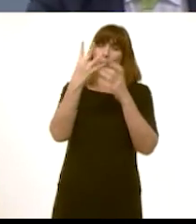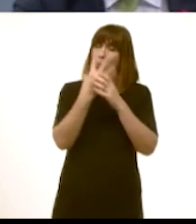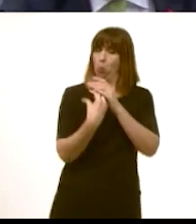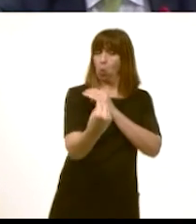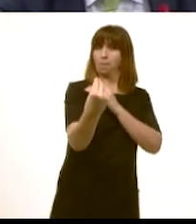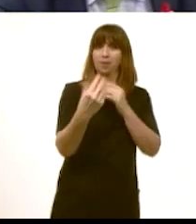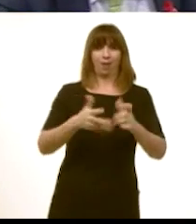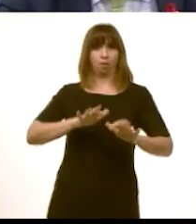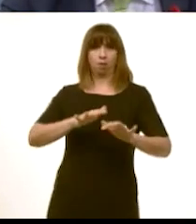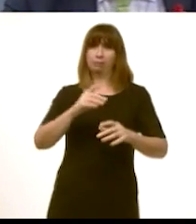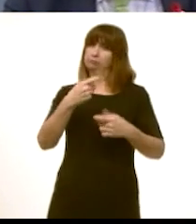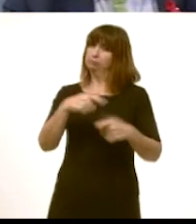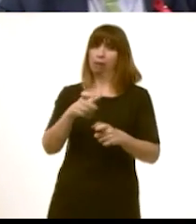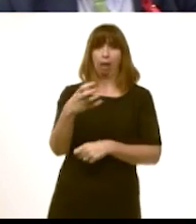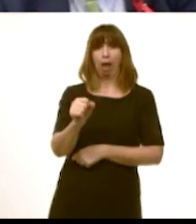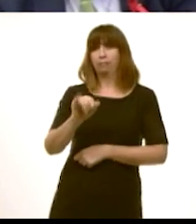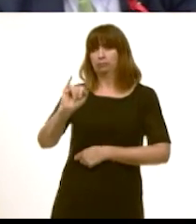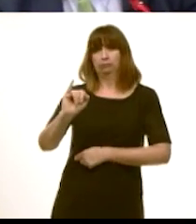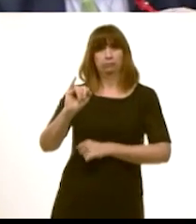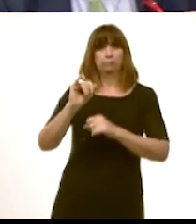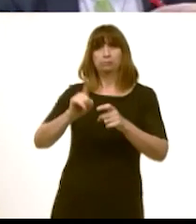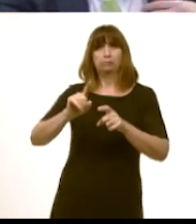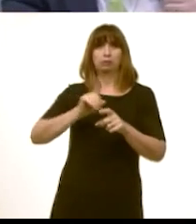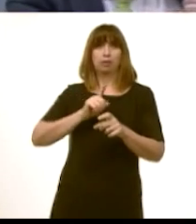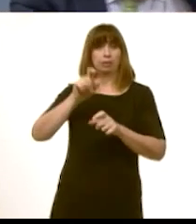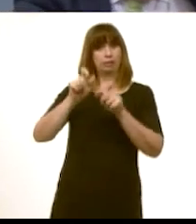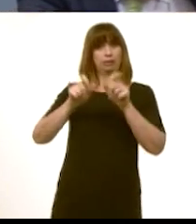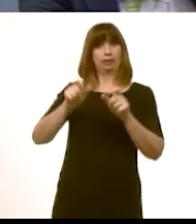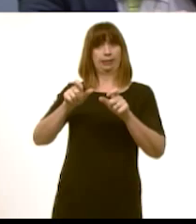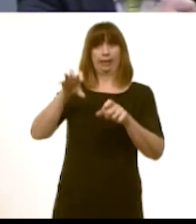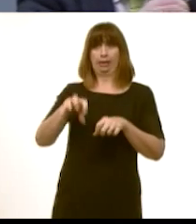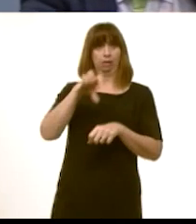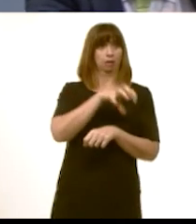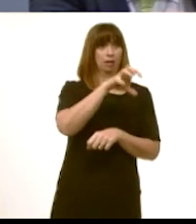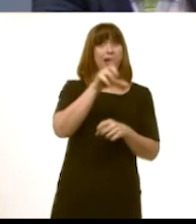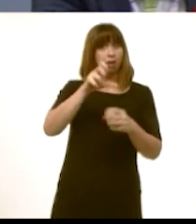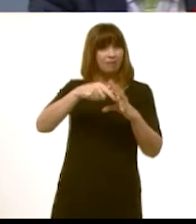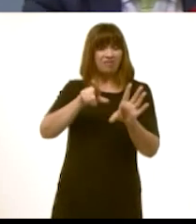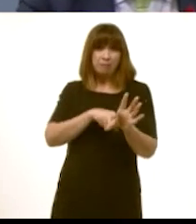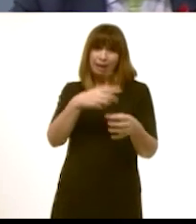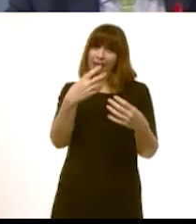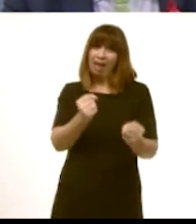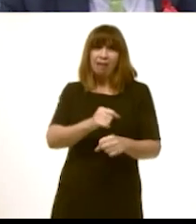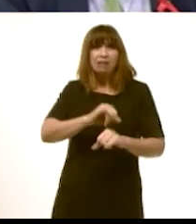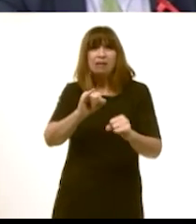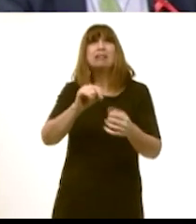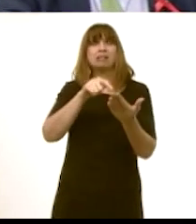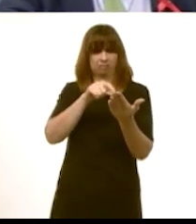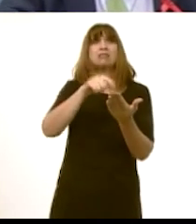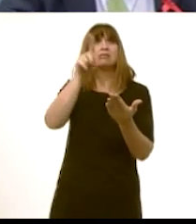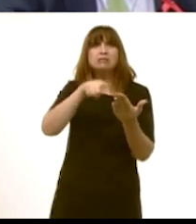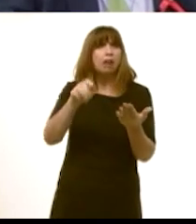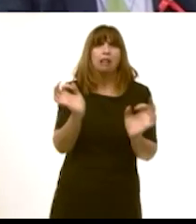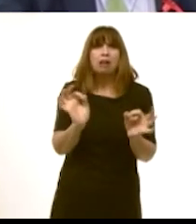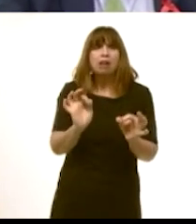there are still a number of hotspots, particularly in urban areas in my region, and I think even in Cardiff Bay there are some hotspots in terms of that. But I